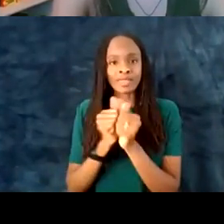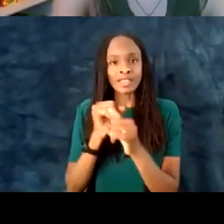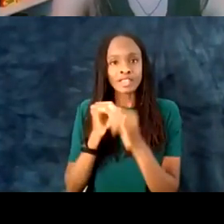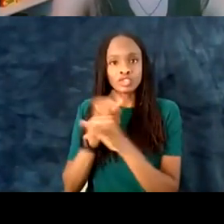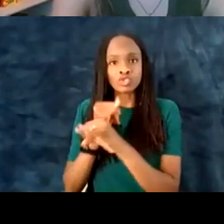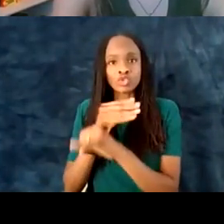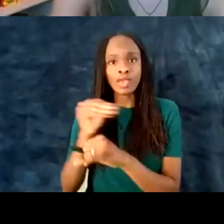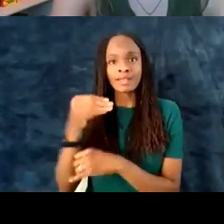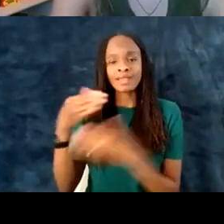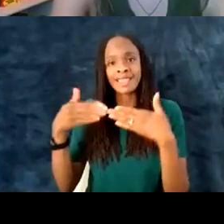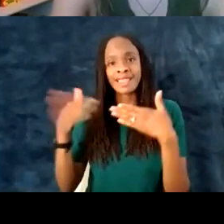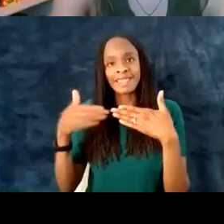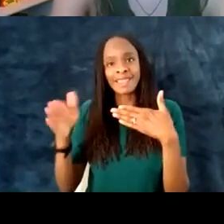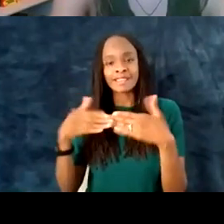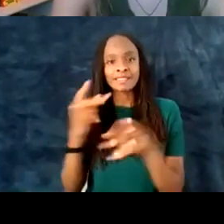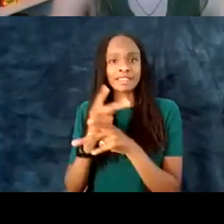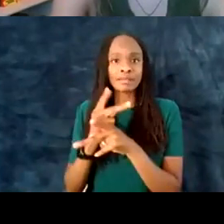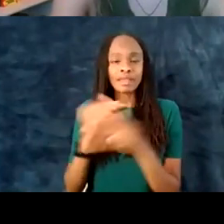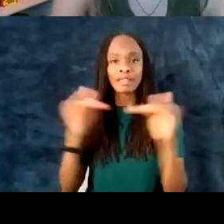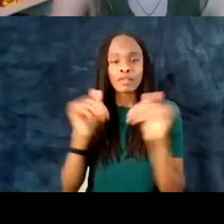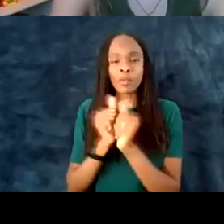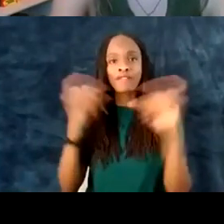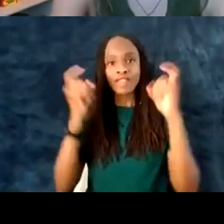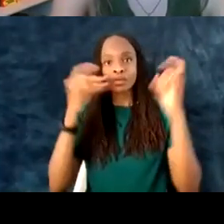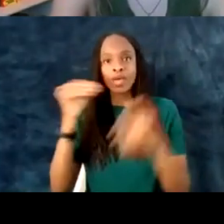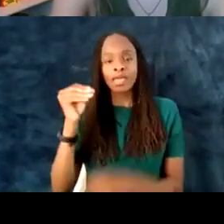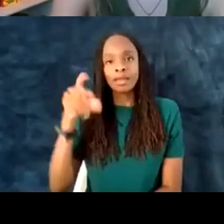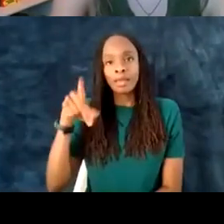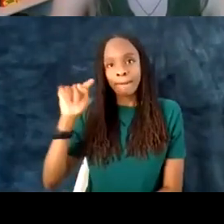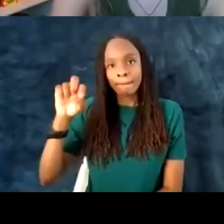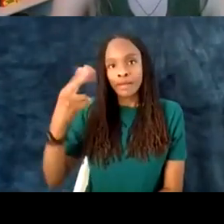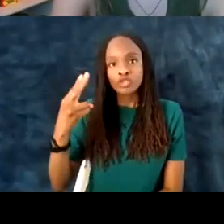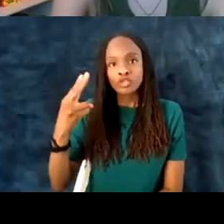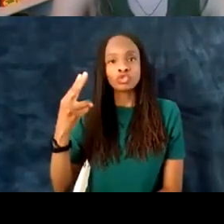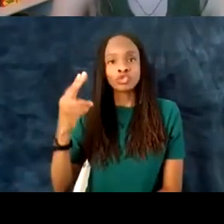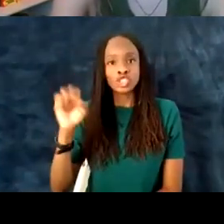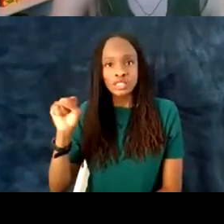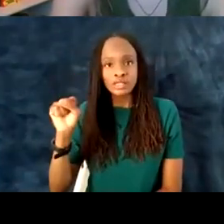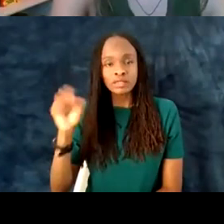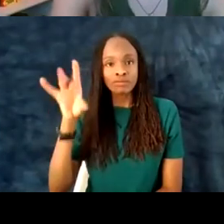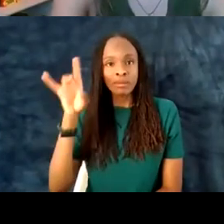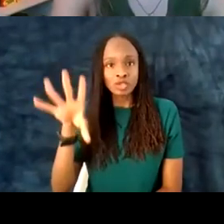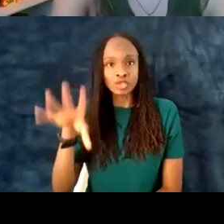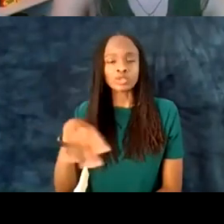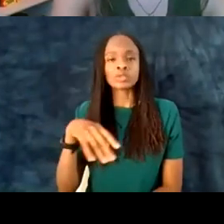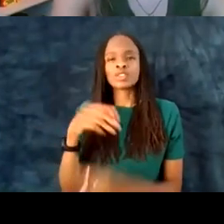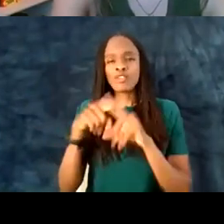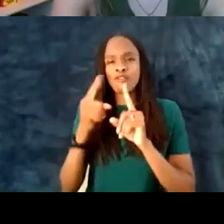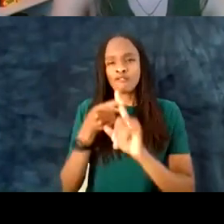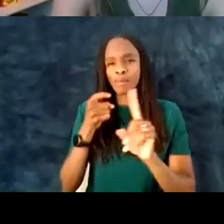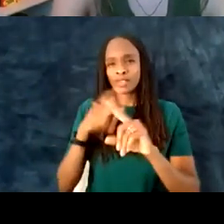levels within, you know, festivals and pitches and philanthropy. And I'm curious, you know, from those different